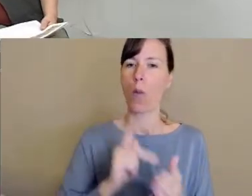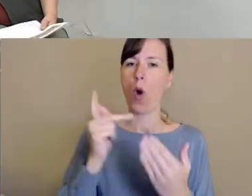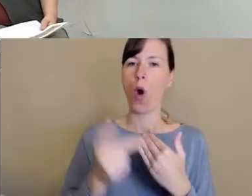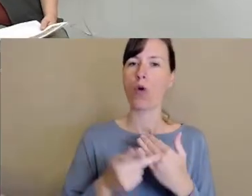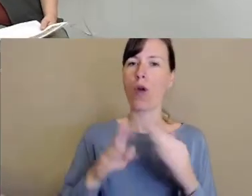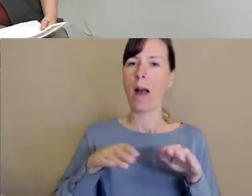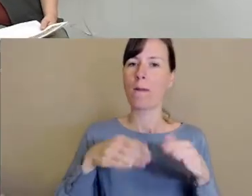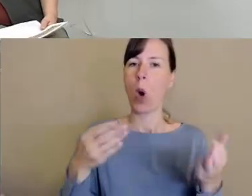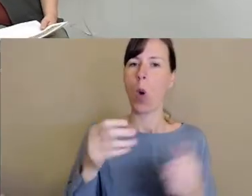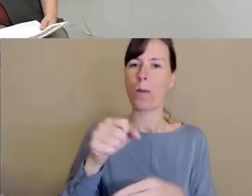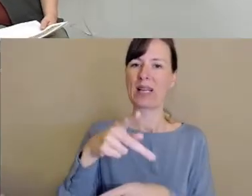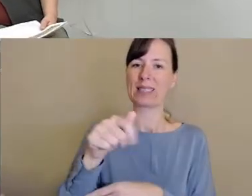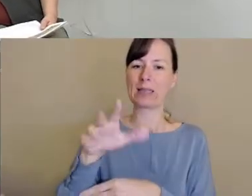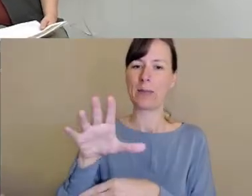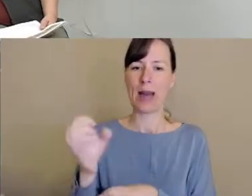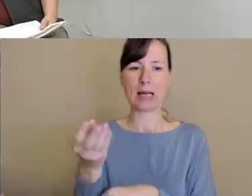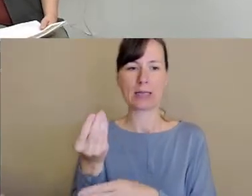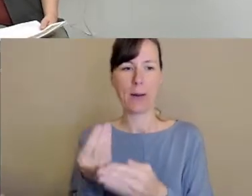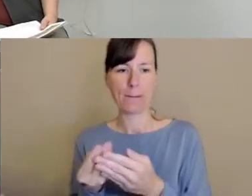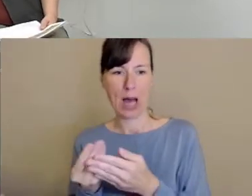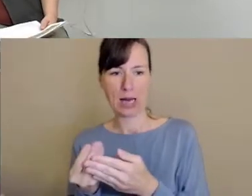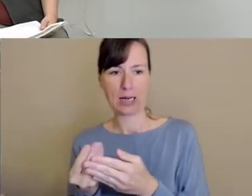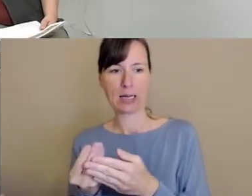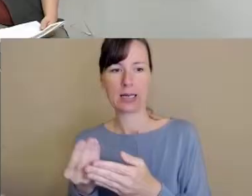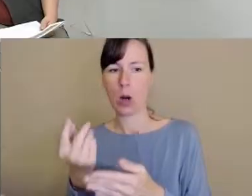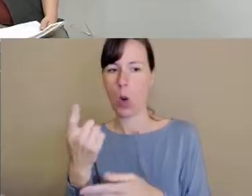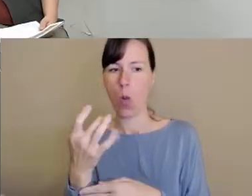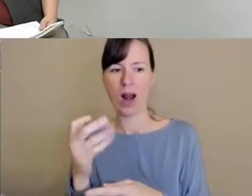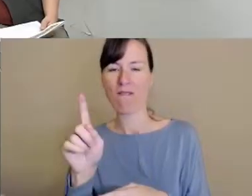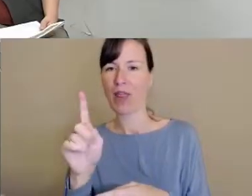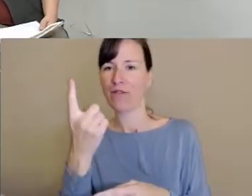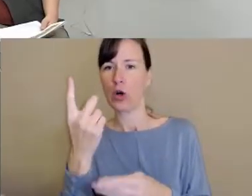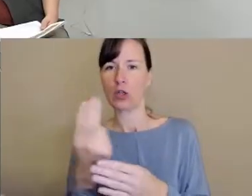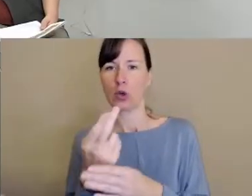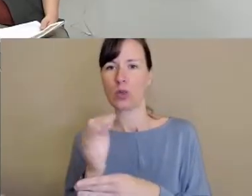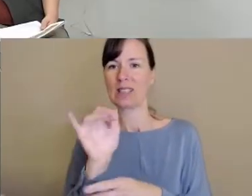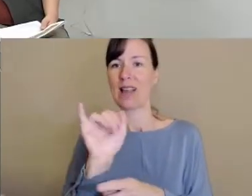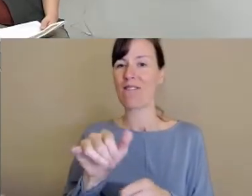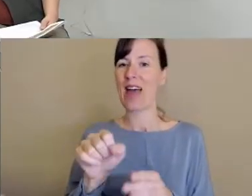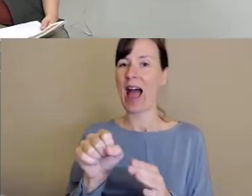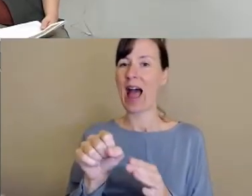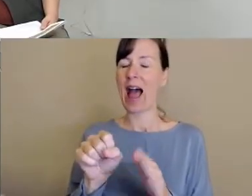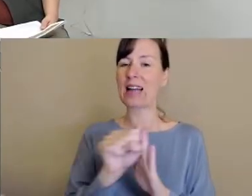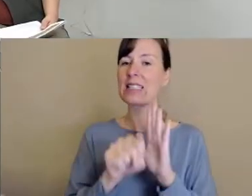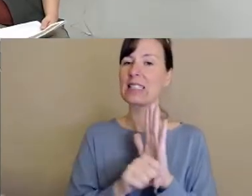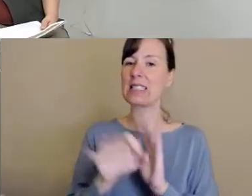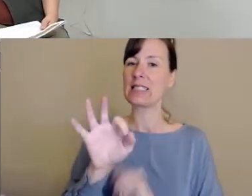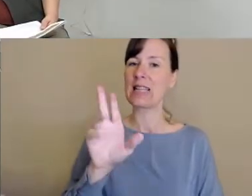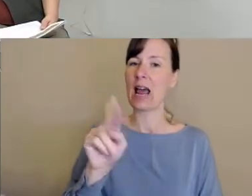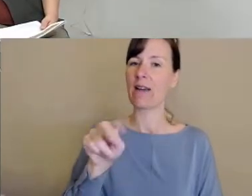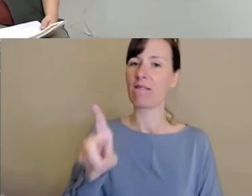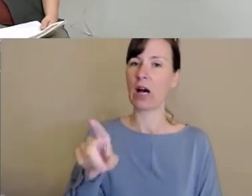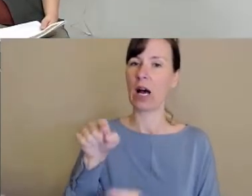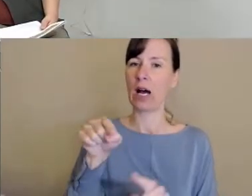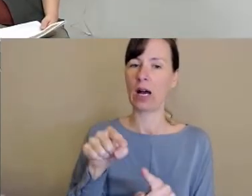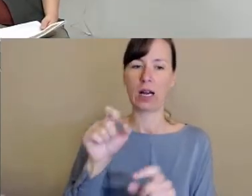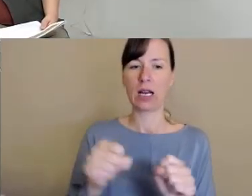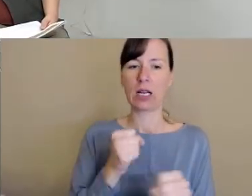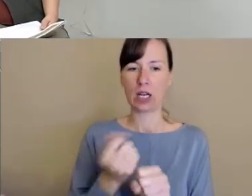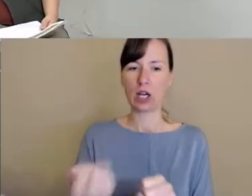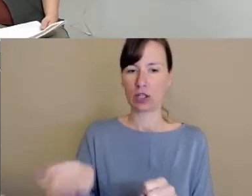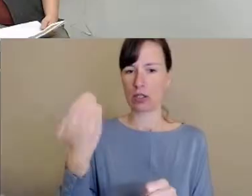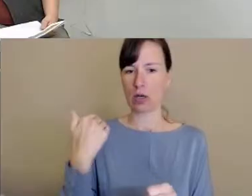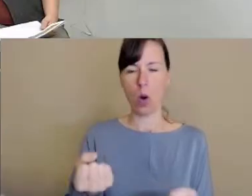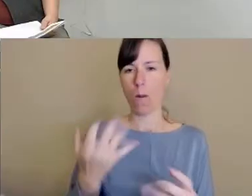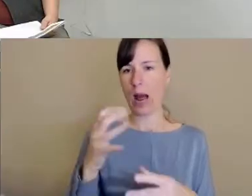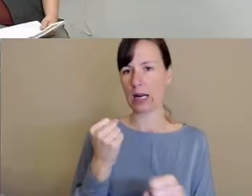uses of that state fund many years ago, before I came to Cheverly 40 years ago. That was foresight